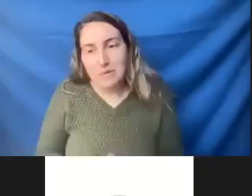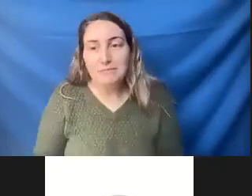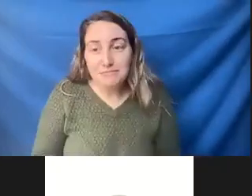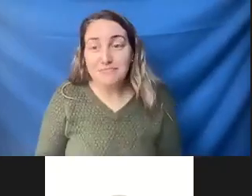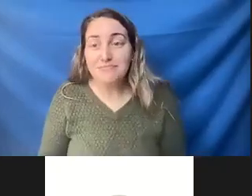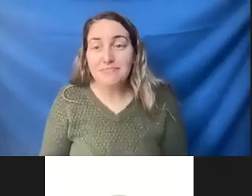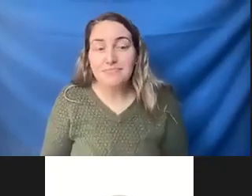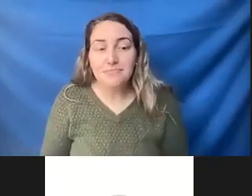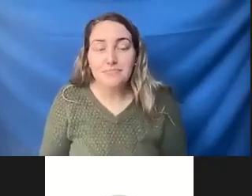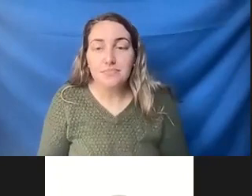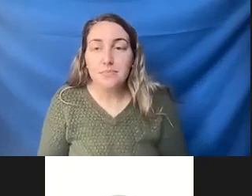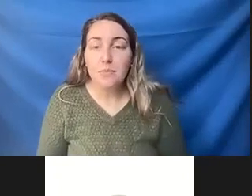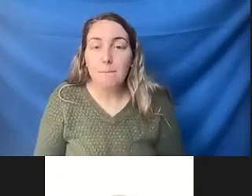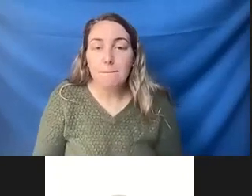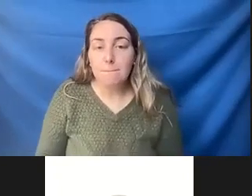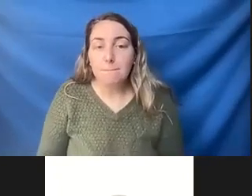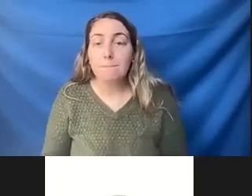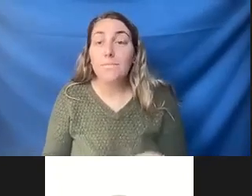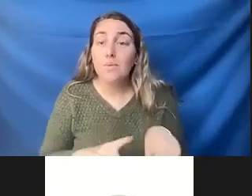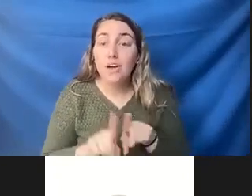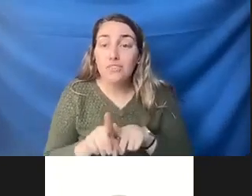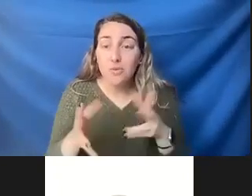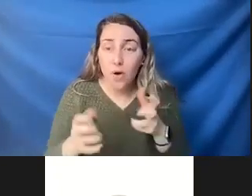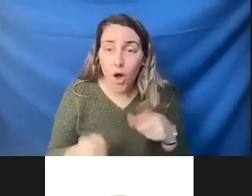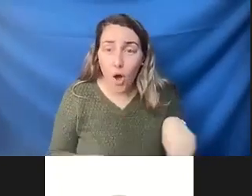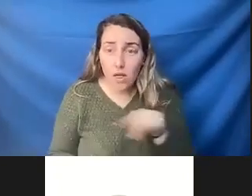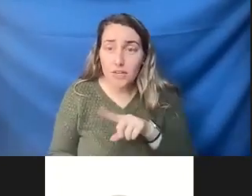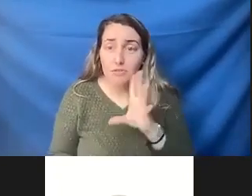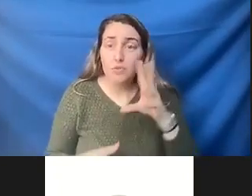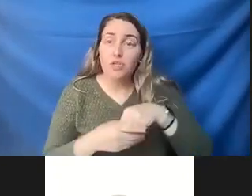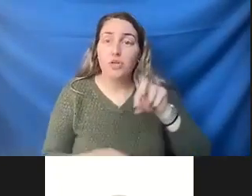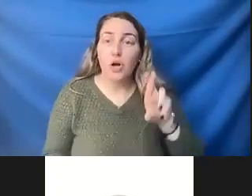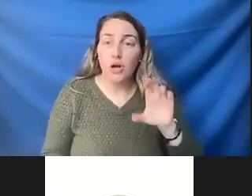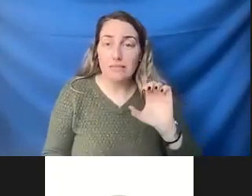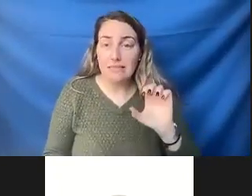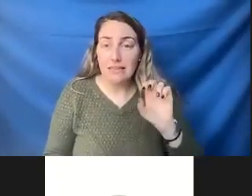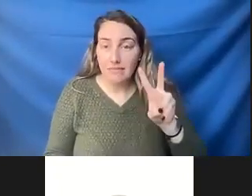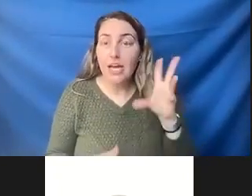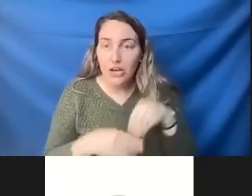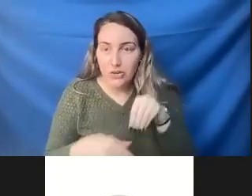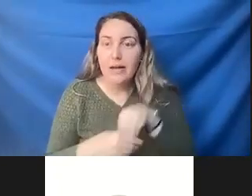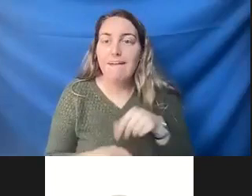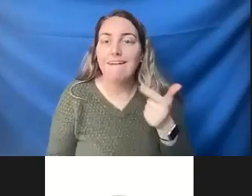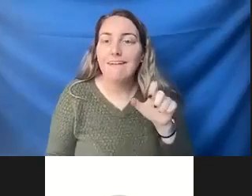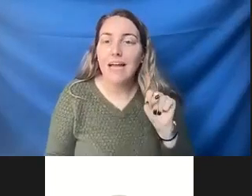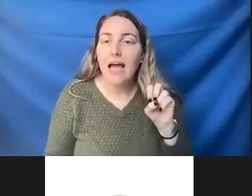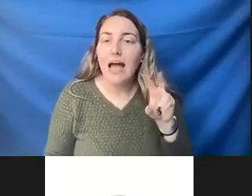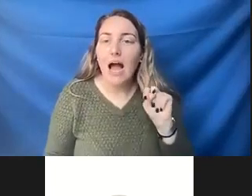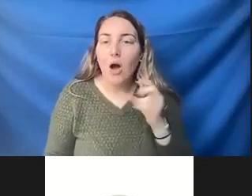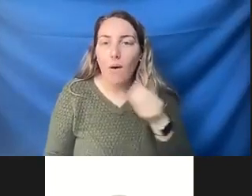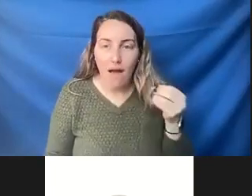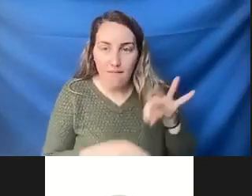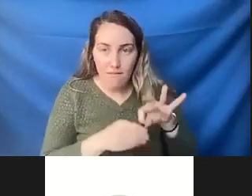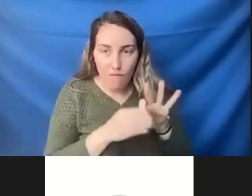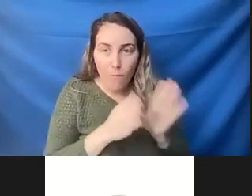So we also would like for you to incorporate ranked choice voting into your Get Out the Vote plan and start about a month before the election. Like I